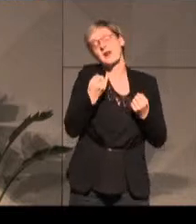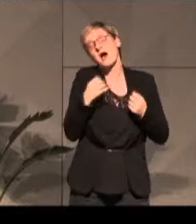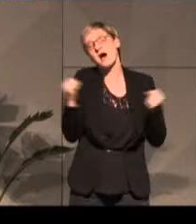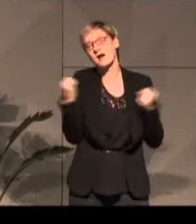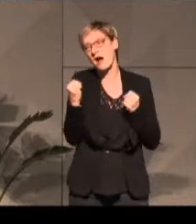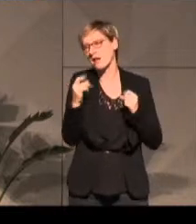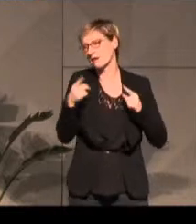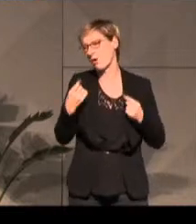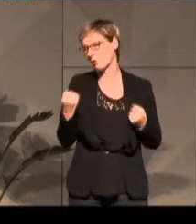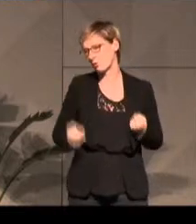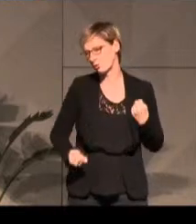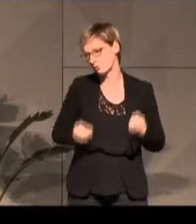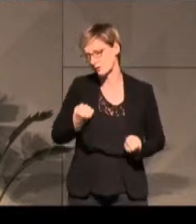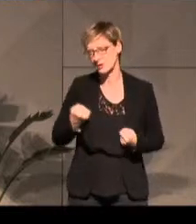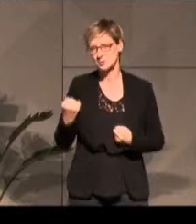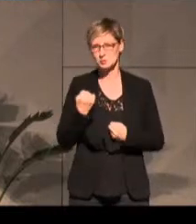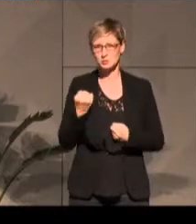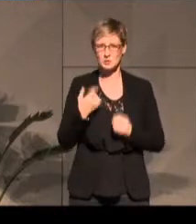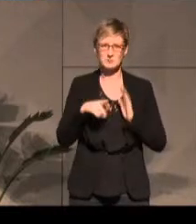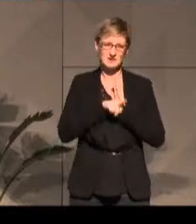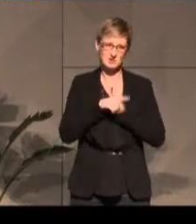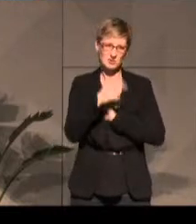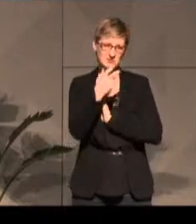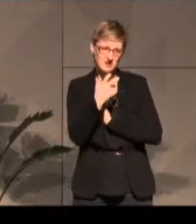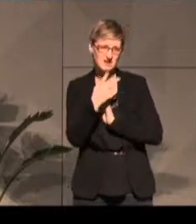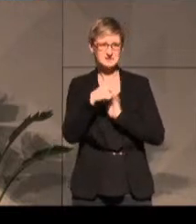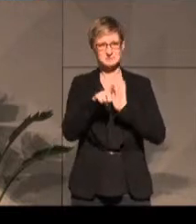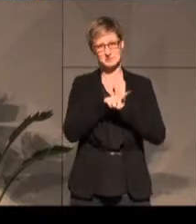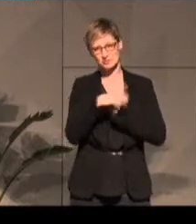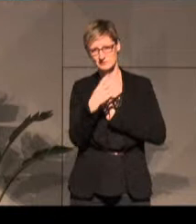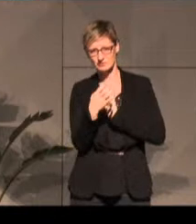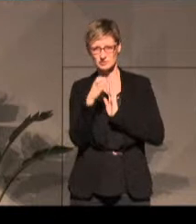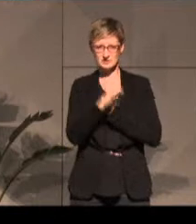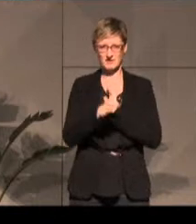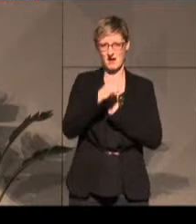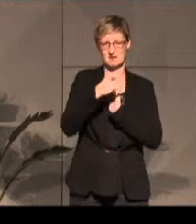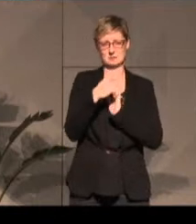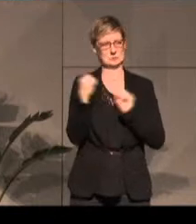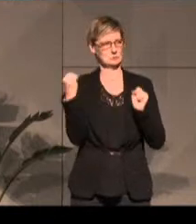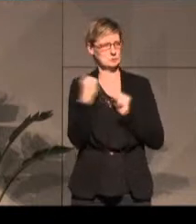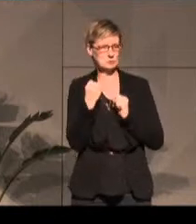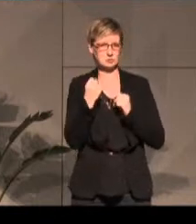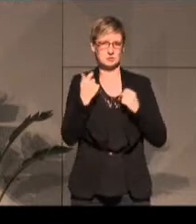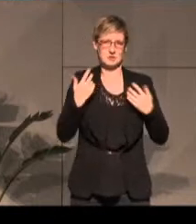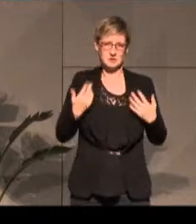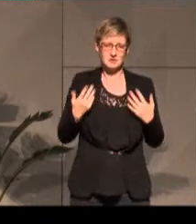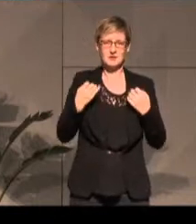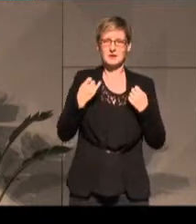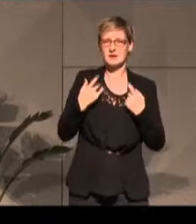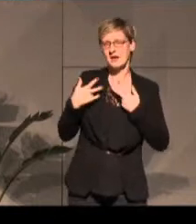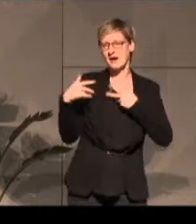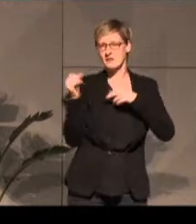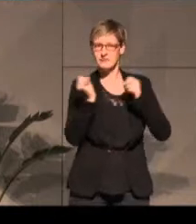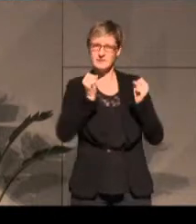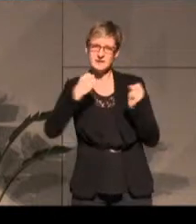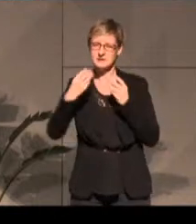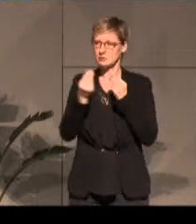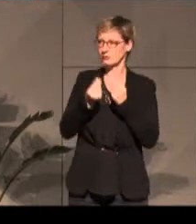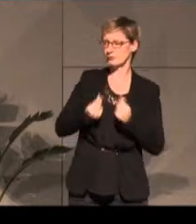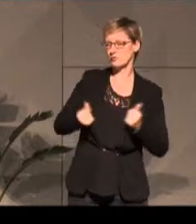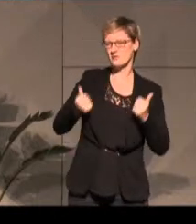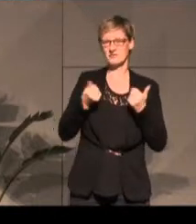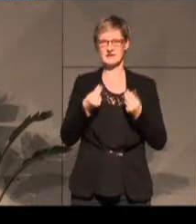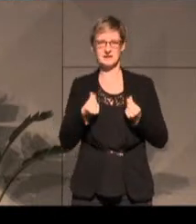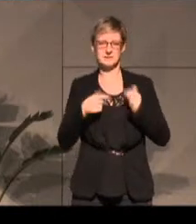course. And then there's the cold. Often there would be temperatures of below -30 degrees or -40